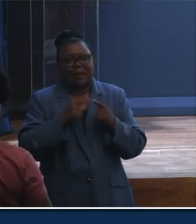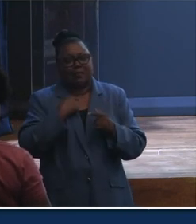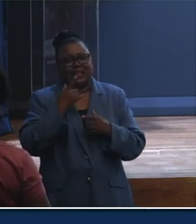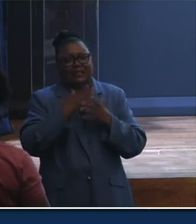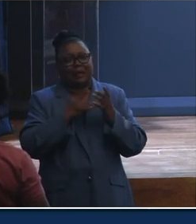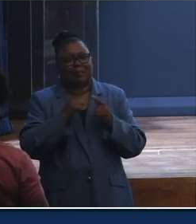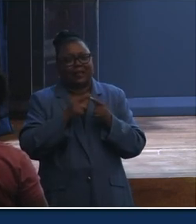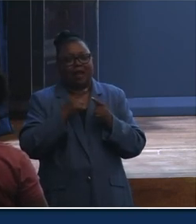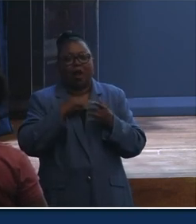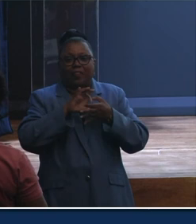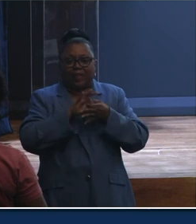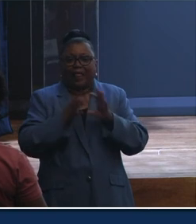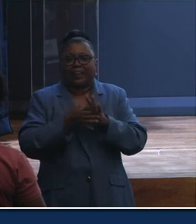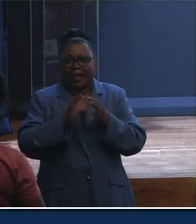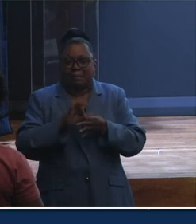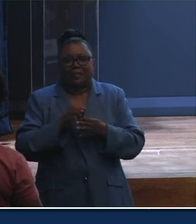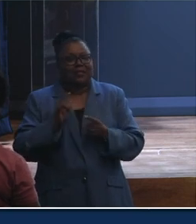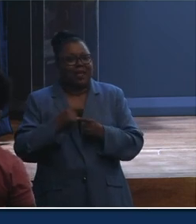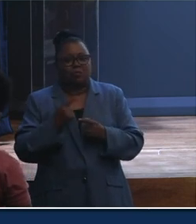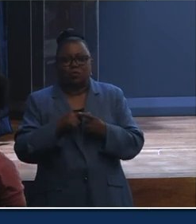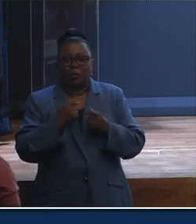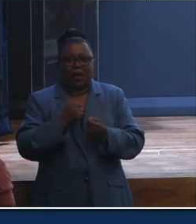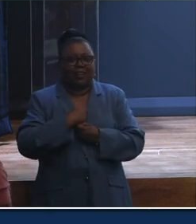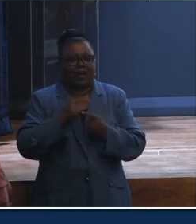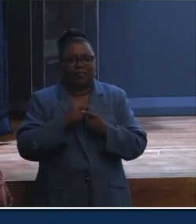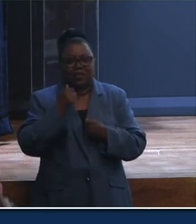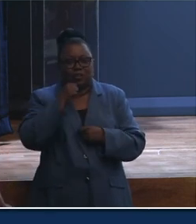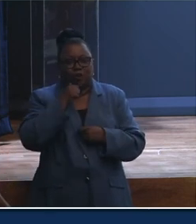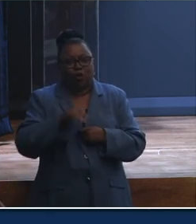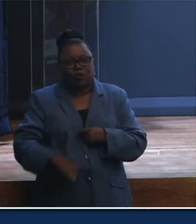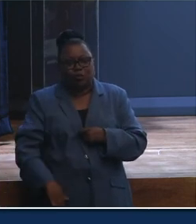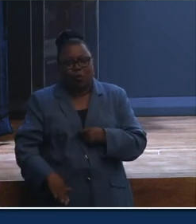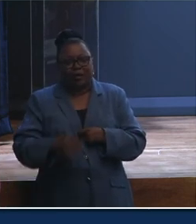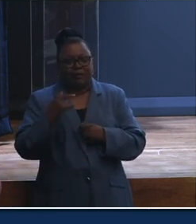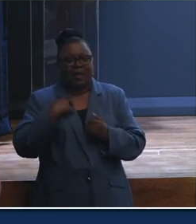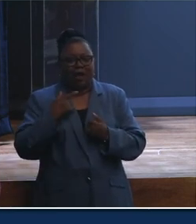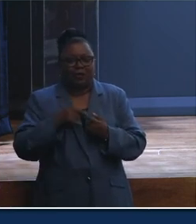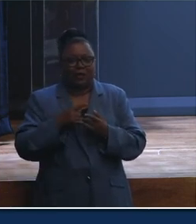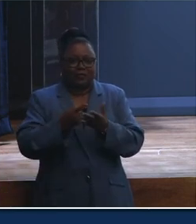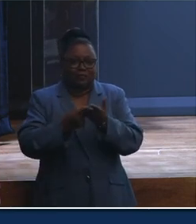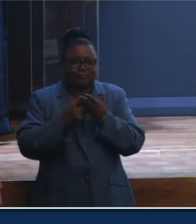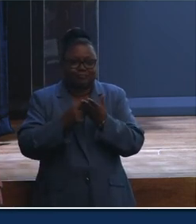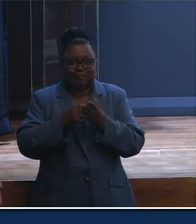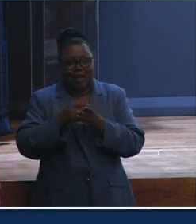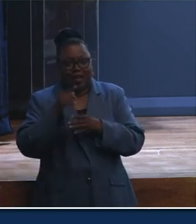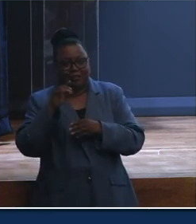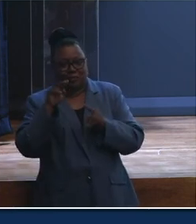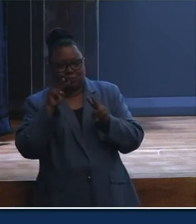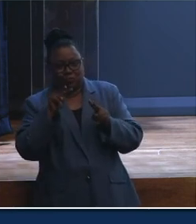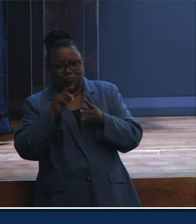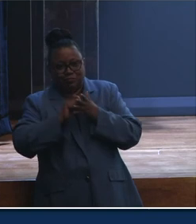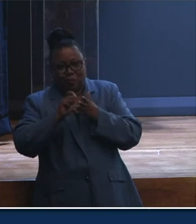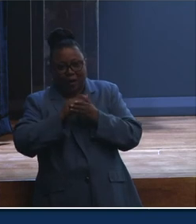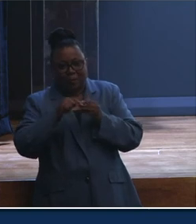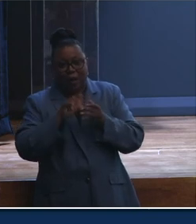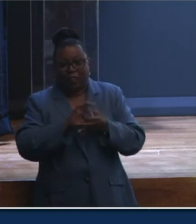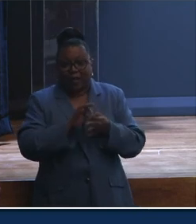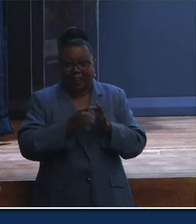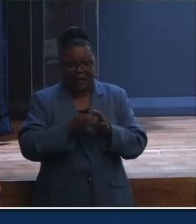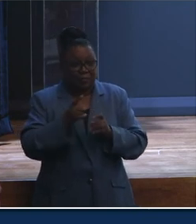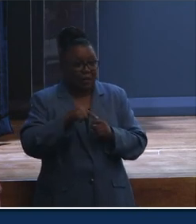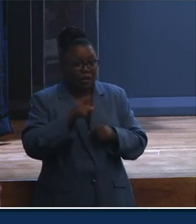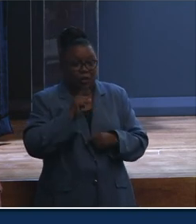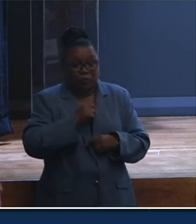say something at the Olympics, certainly, because that was always what I loved as a girl growing up, and now I get to cover the Olympics. Love covering you